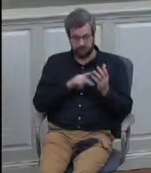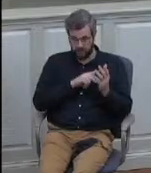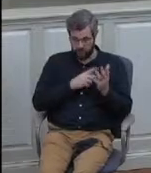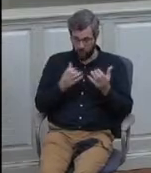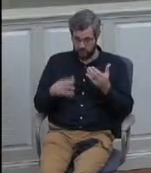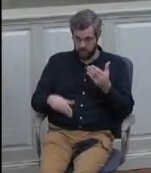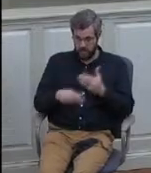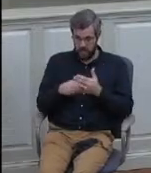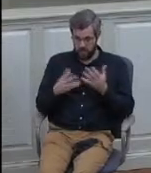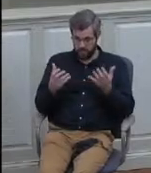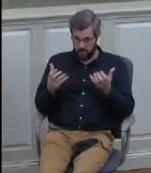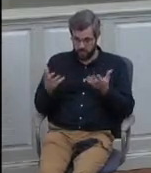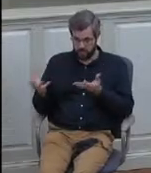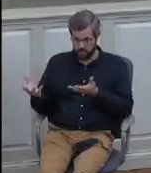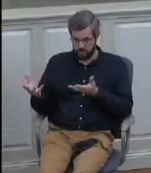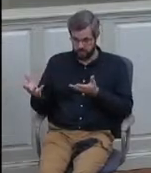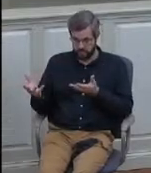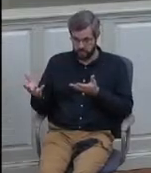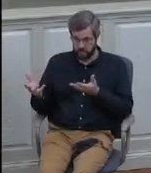whatever.